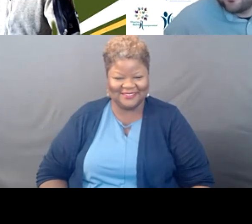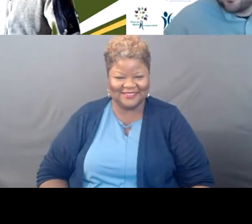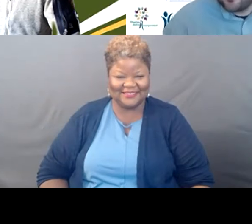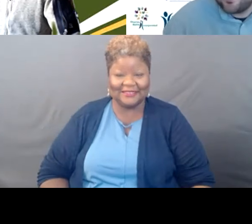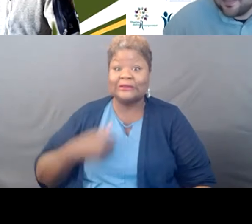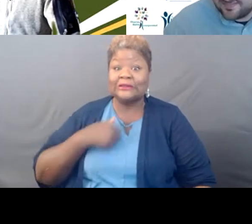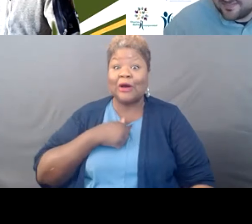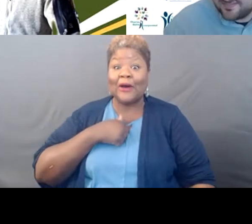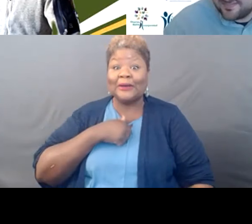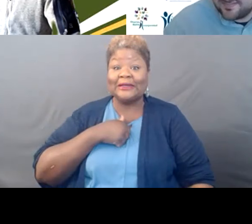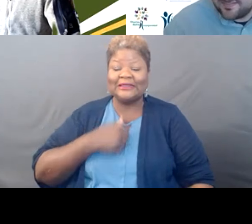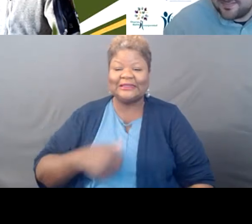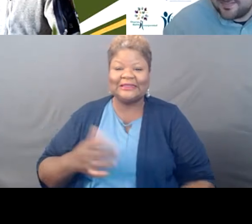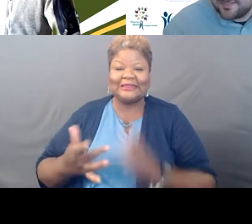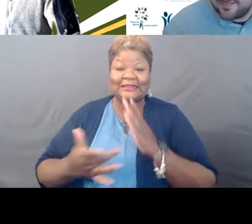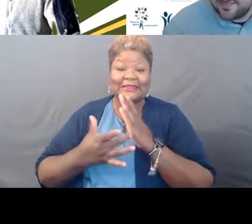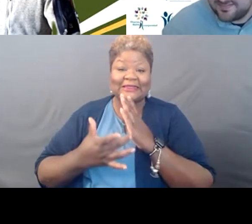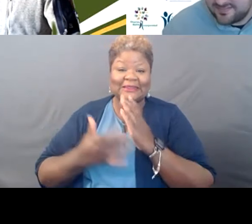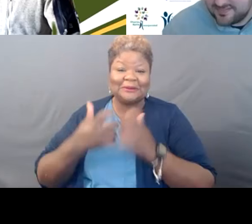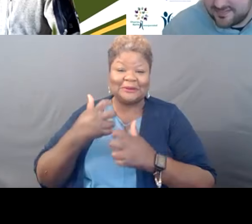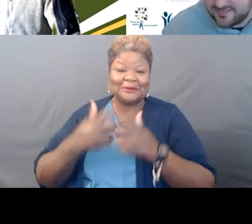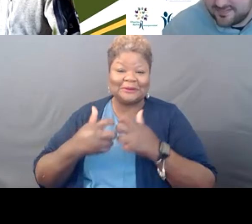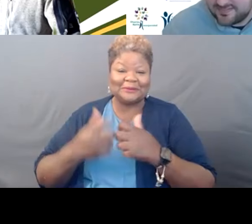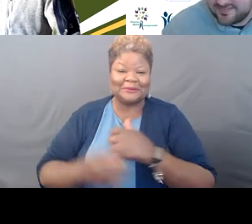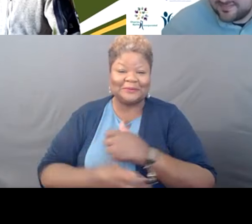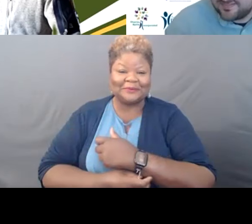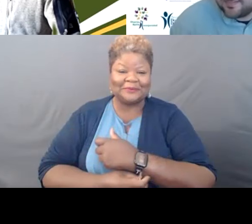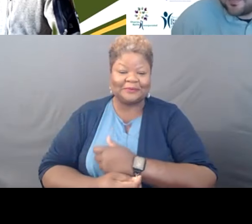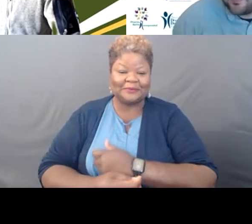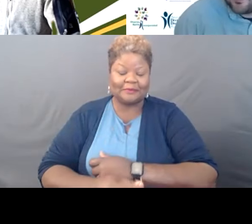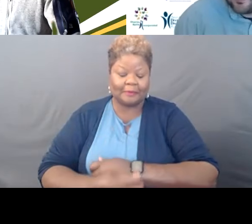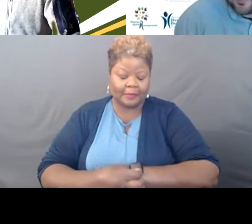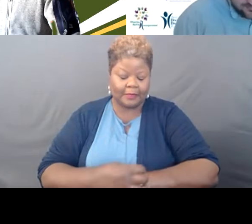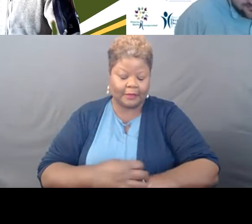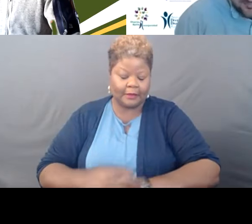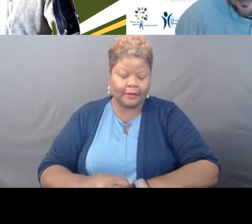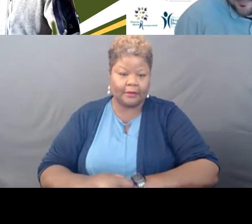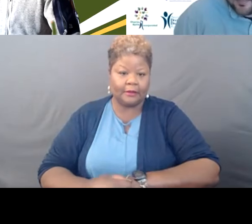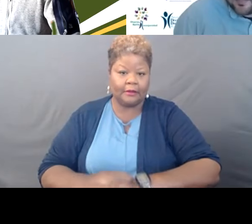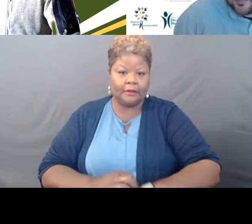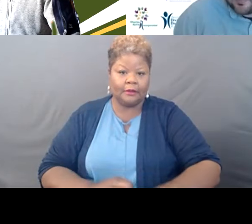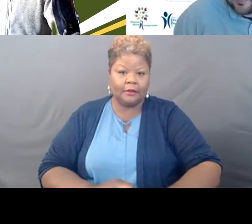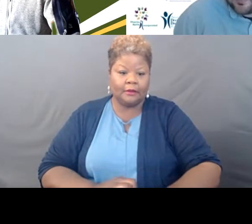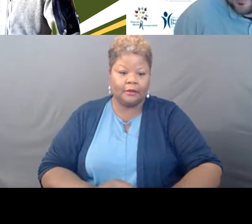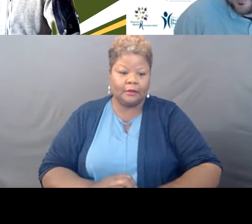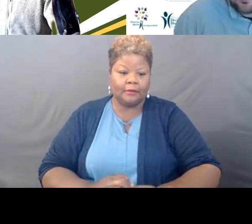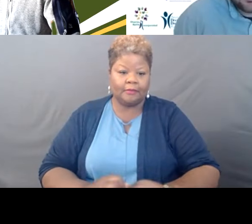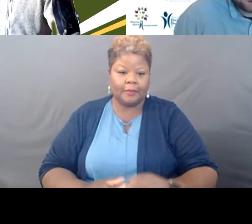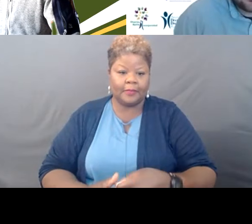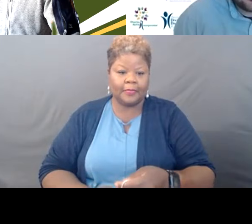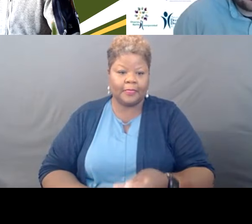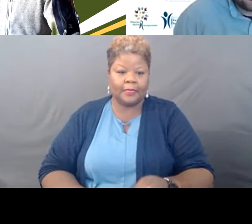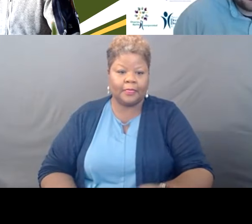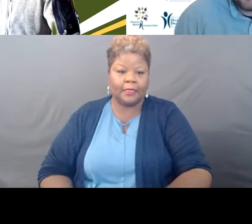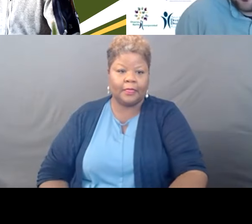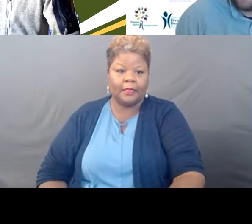Sorry, everybody. Technical difficulties. I think we should start bringing people in. Natalie, can you do this in the